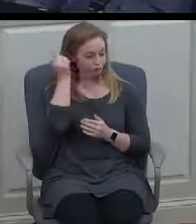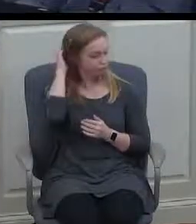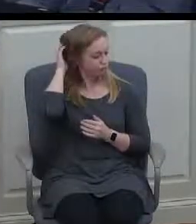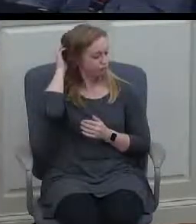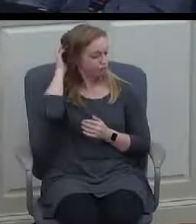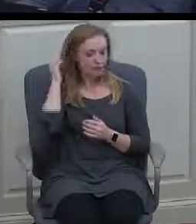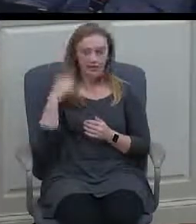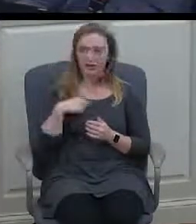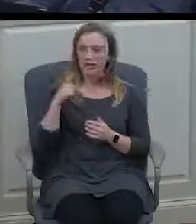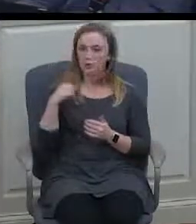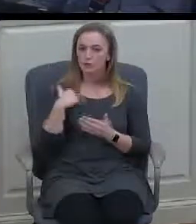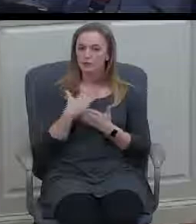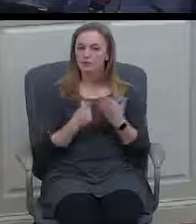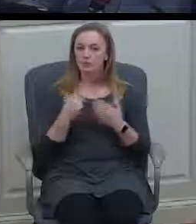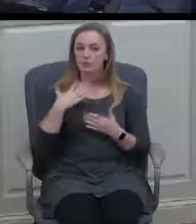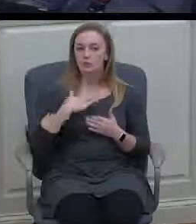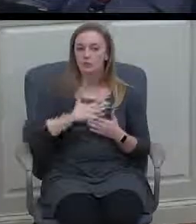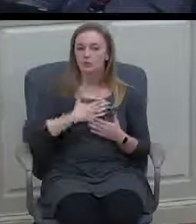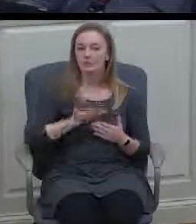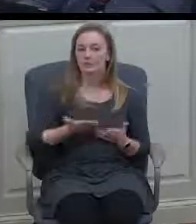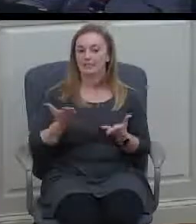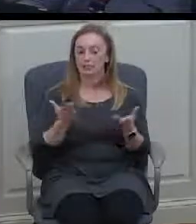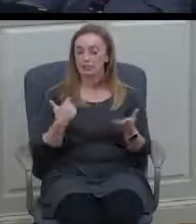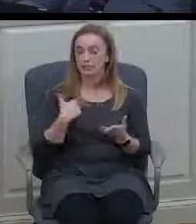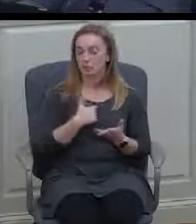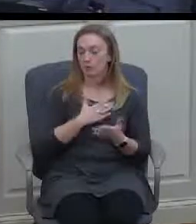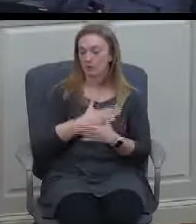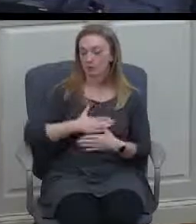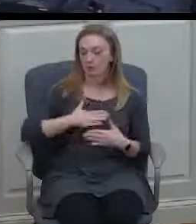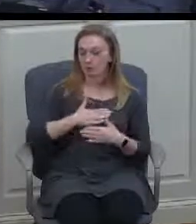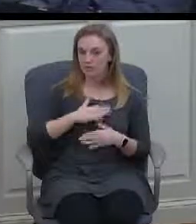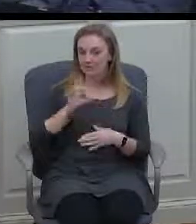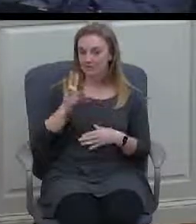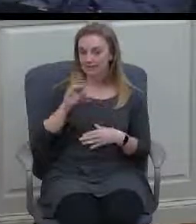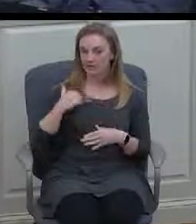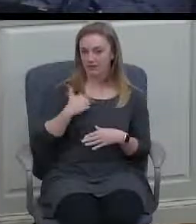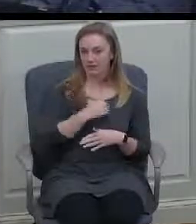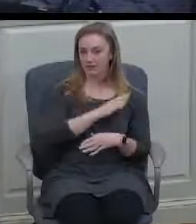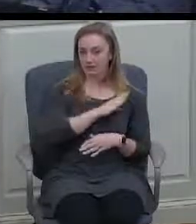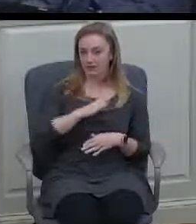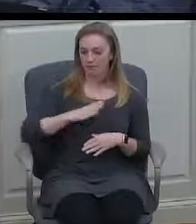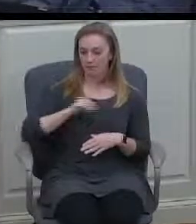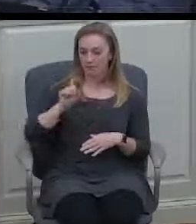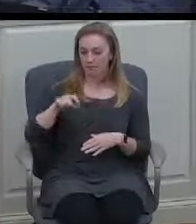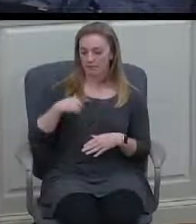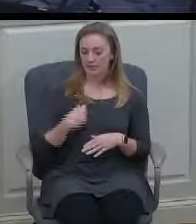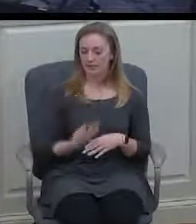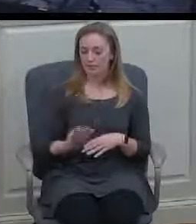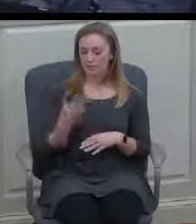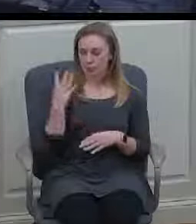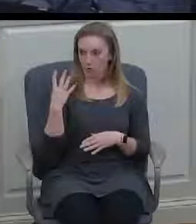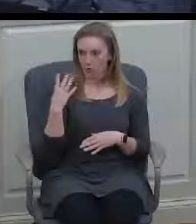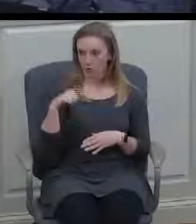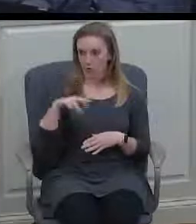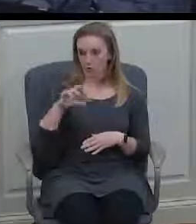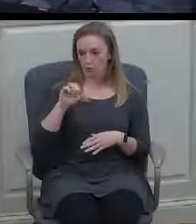I have someone willing to serve. We would appreciate it. It's a 7-member board. We have to have 4 Remind me for not, quorum, and I'll it's call. really Okay. difficult to get that quorum when it's